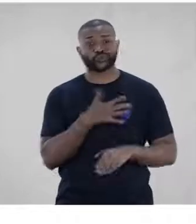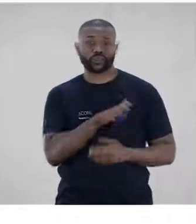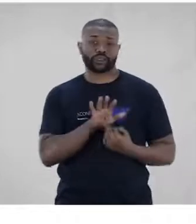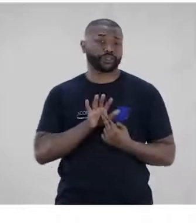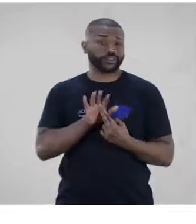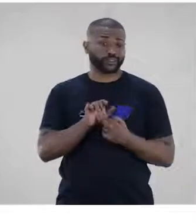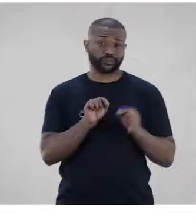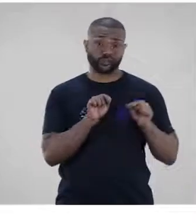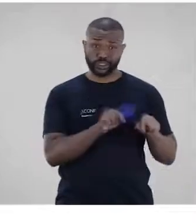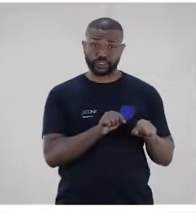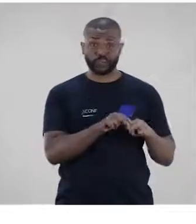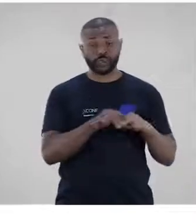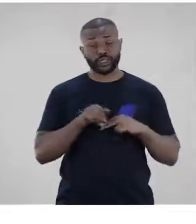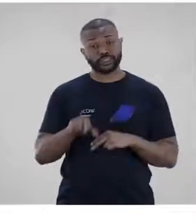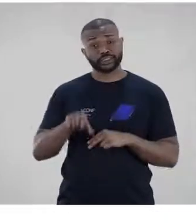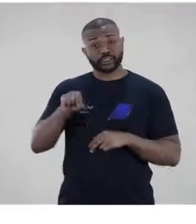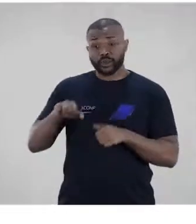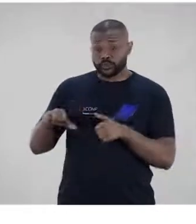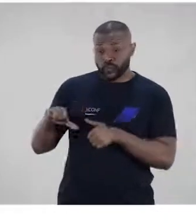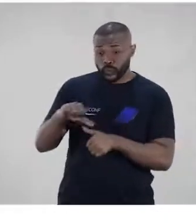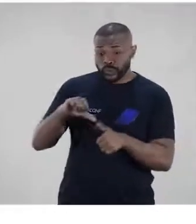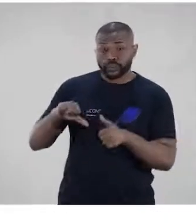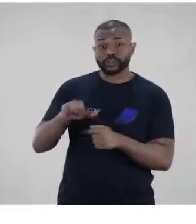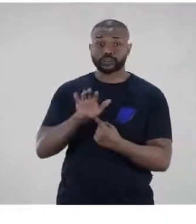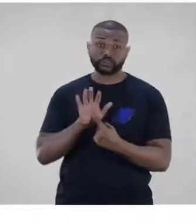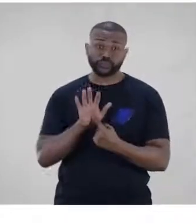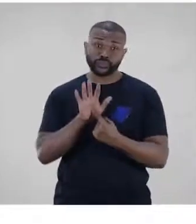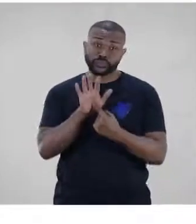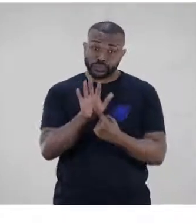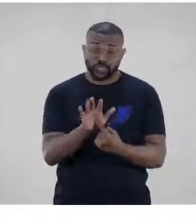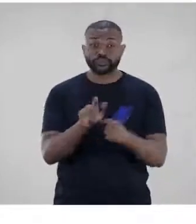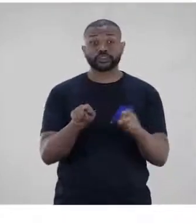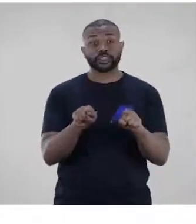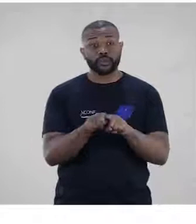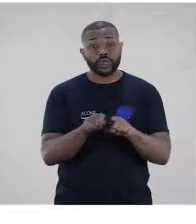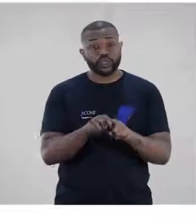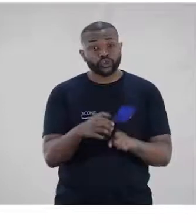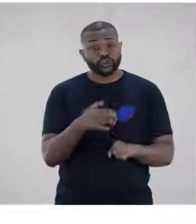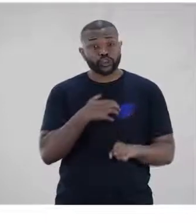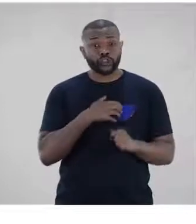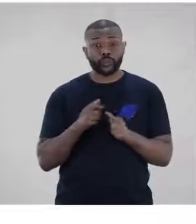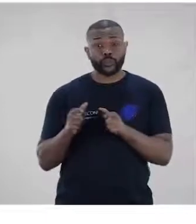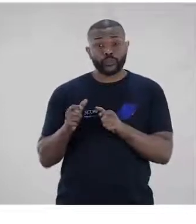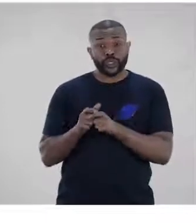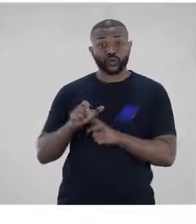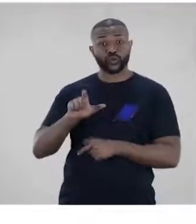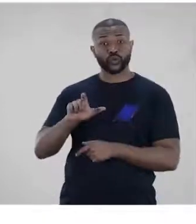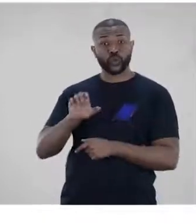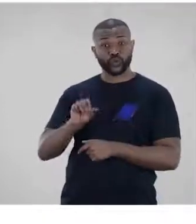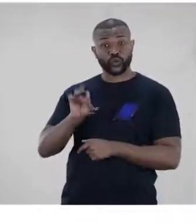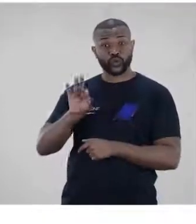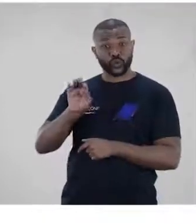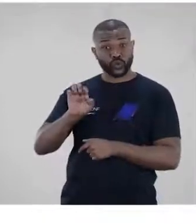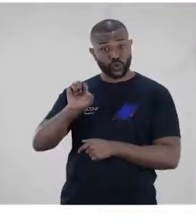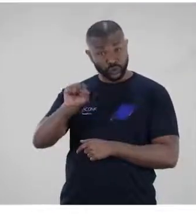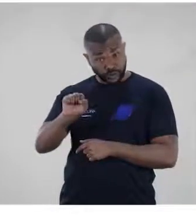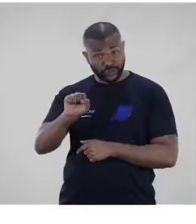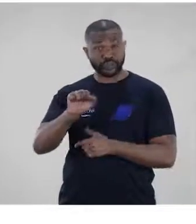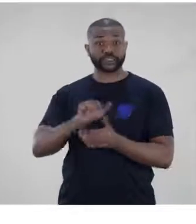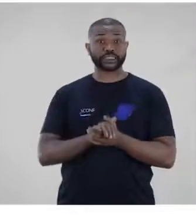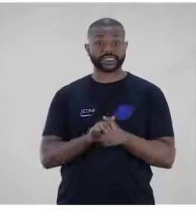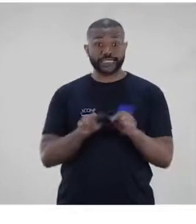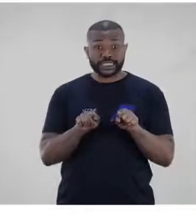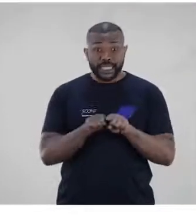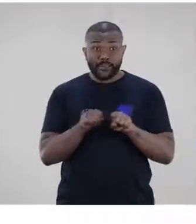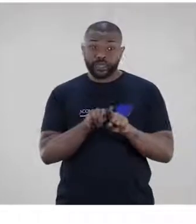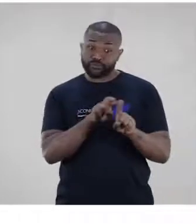the changes in some sort of a possibly, you know, kind of a micro batch format with columnar view, and they prefer